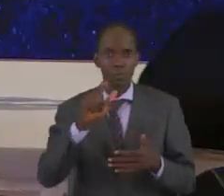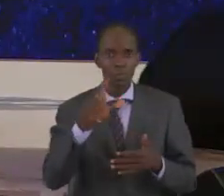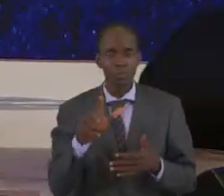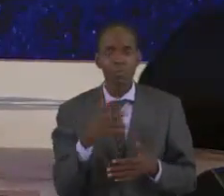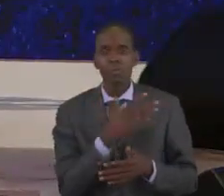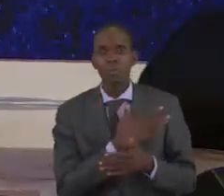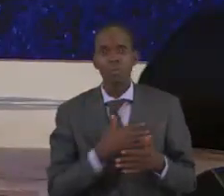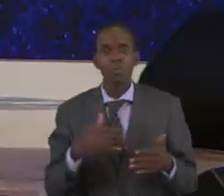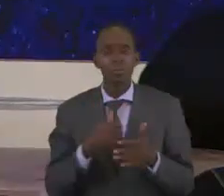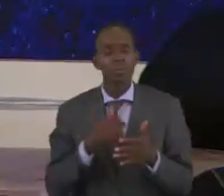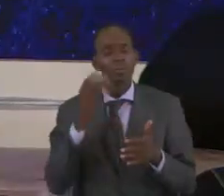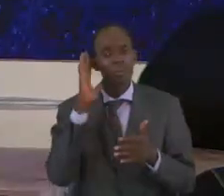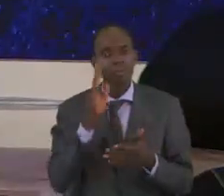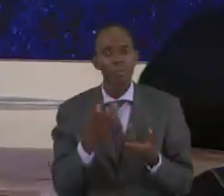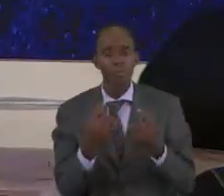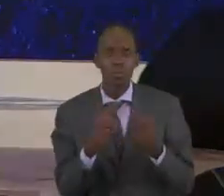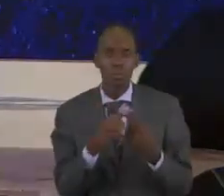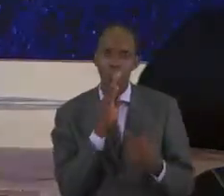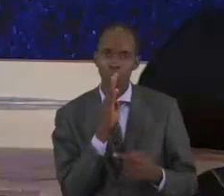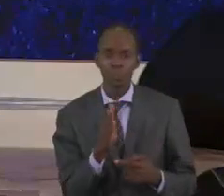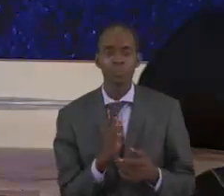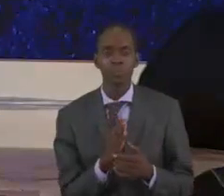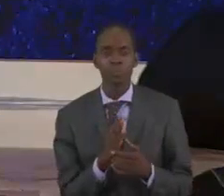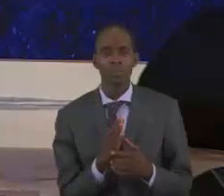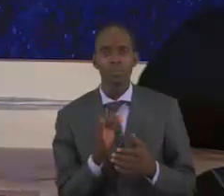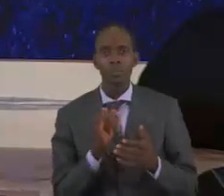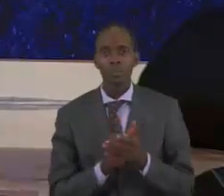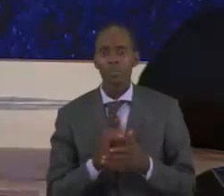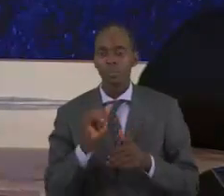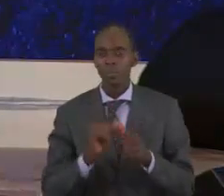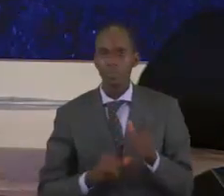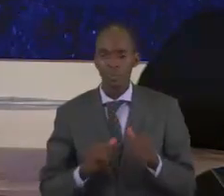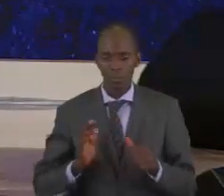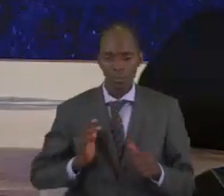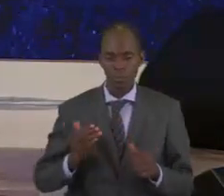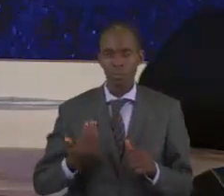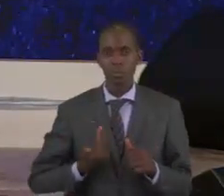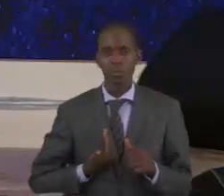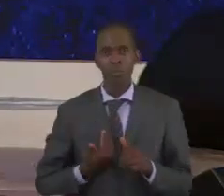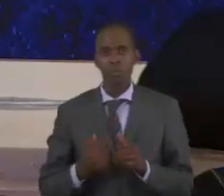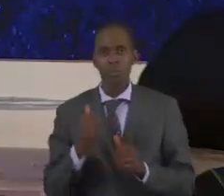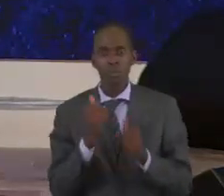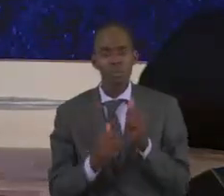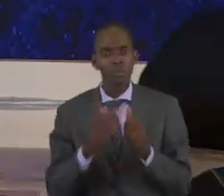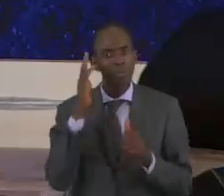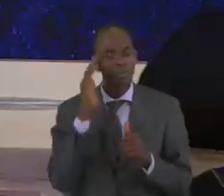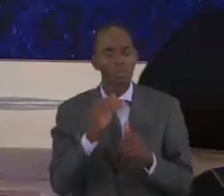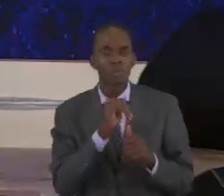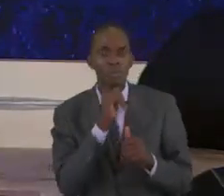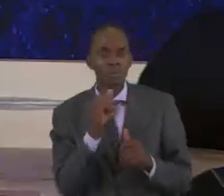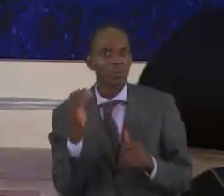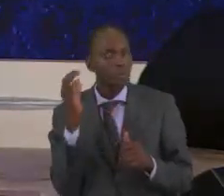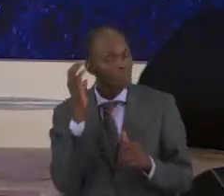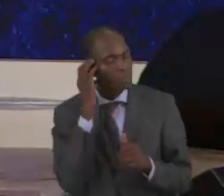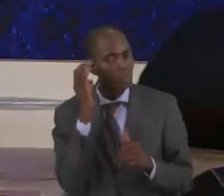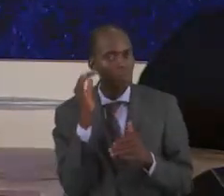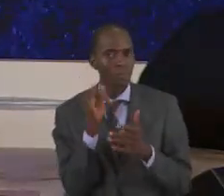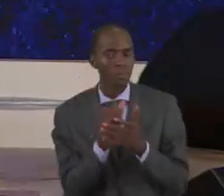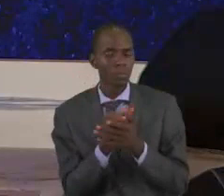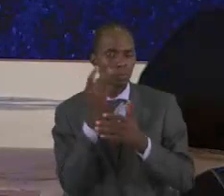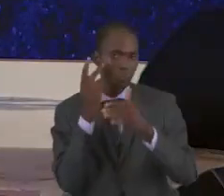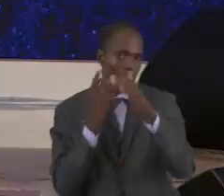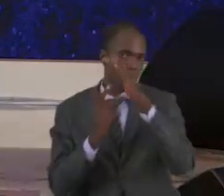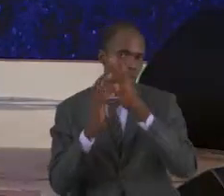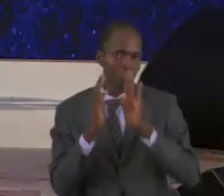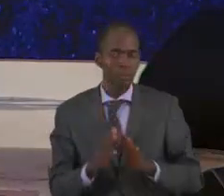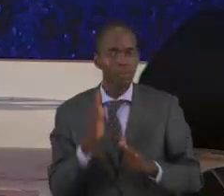and it shall come to pass that every soul which shall not hear that prophet shall